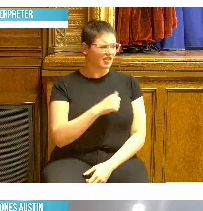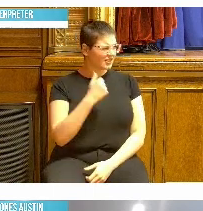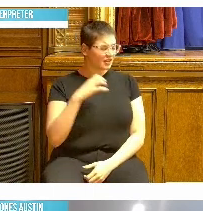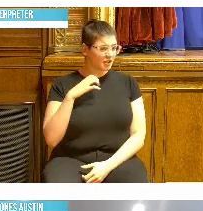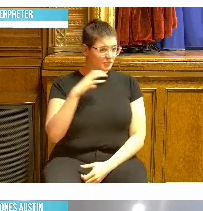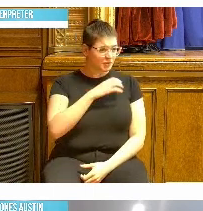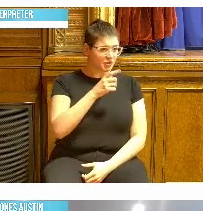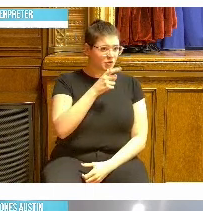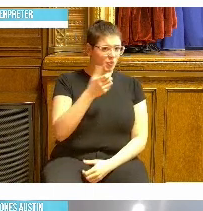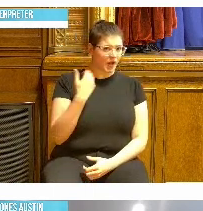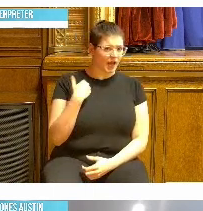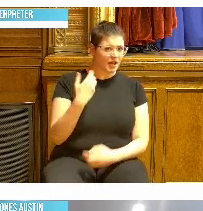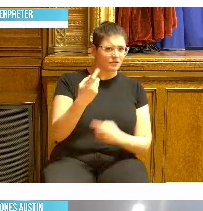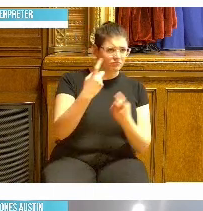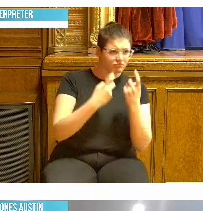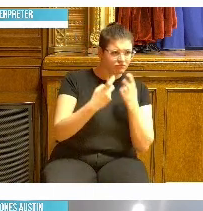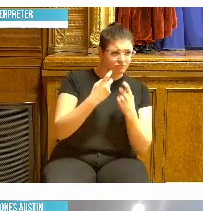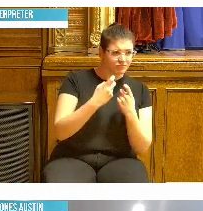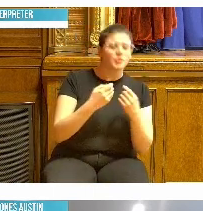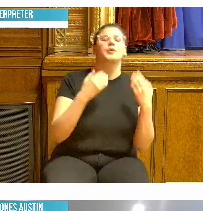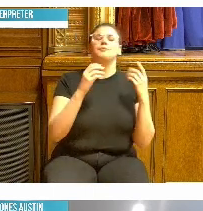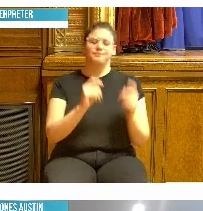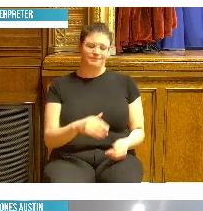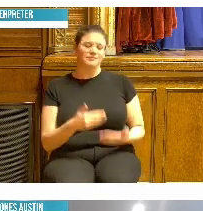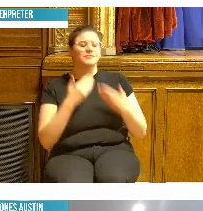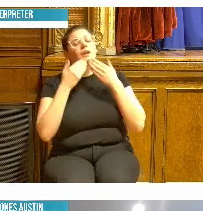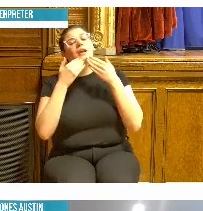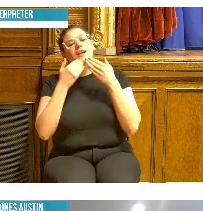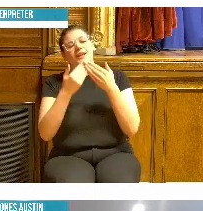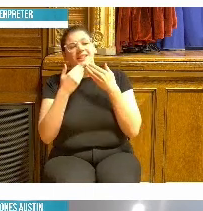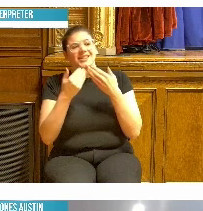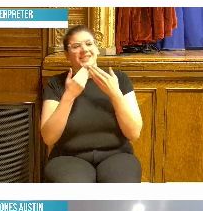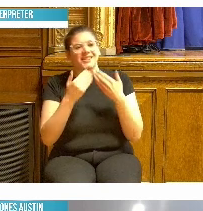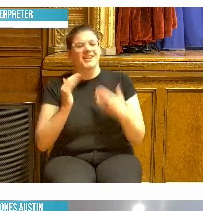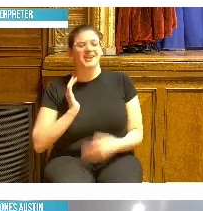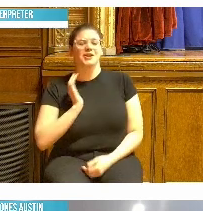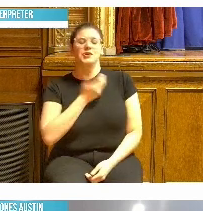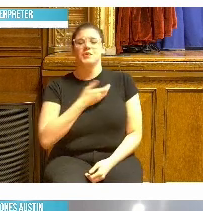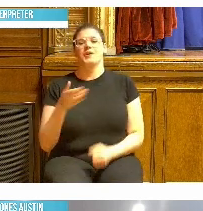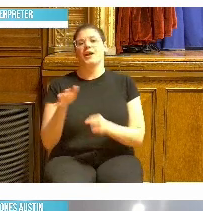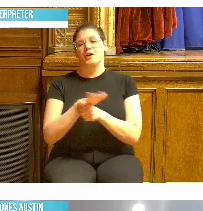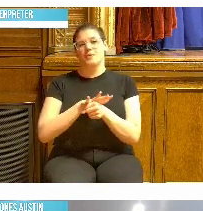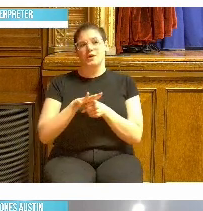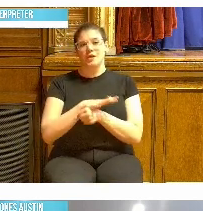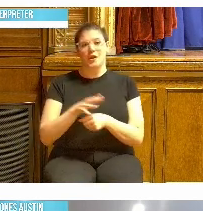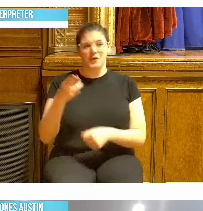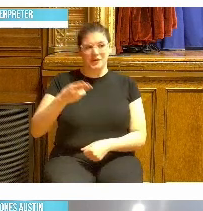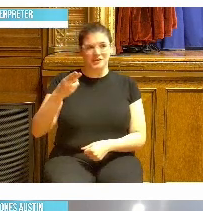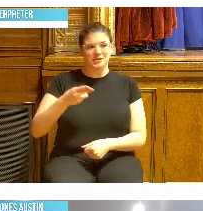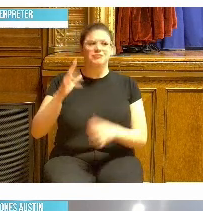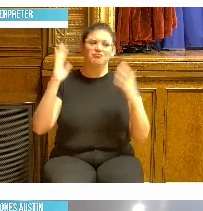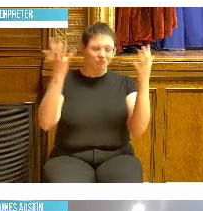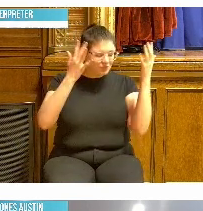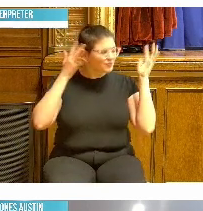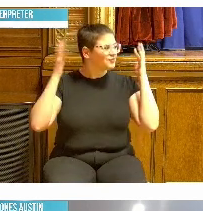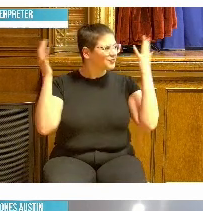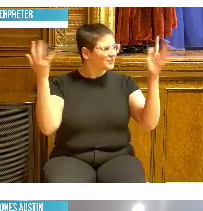Well, thank you again to Our Local History for their presentation. Let's give them another round of applause.